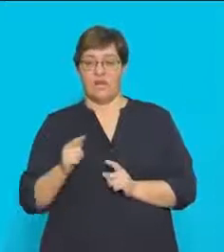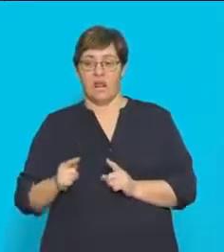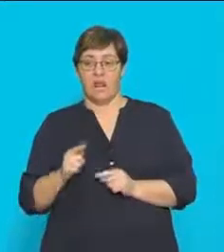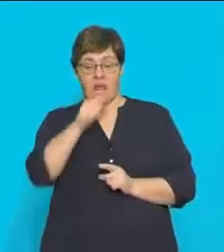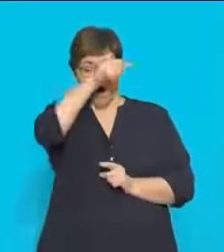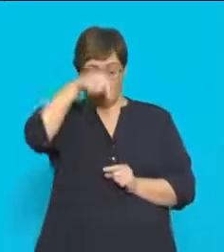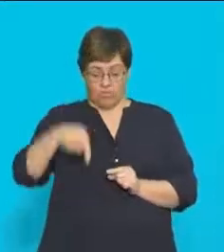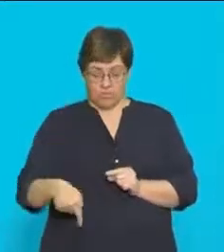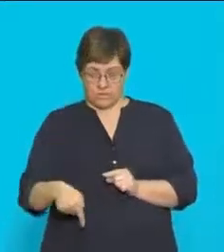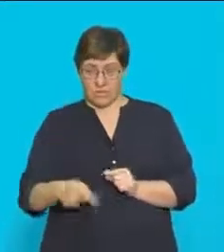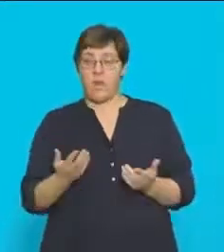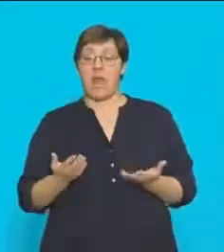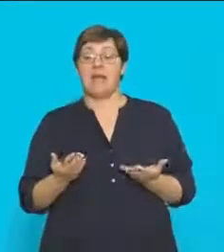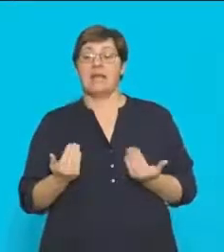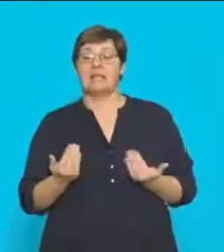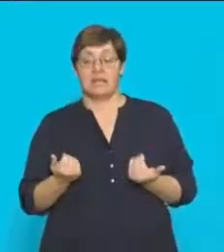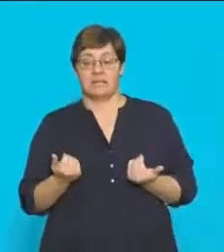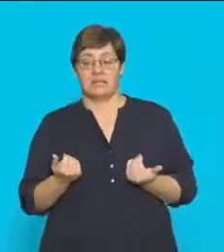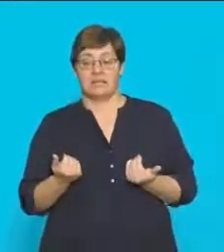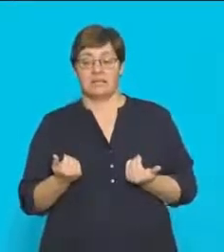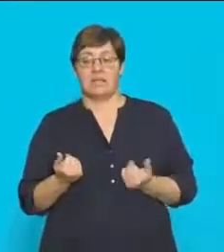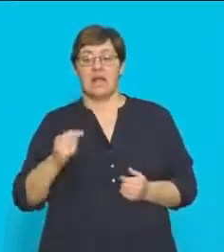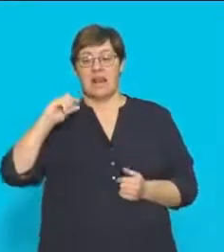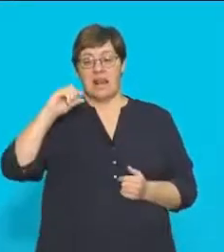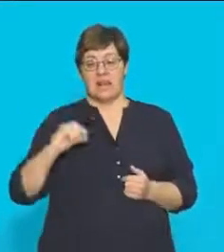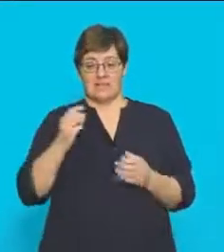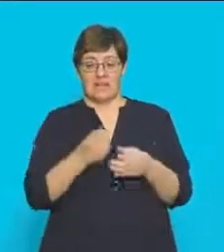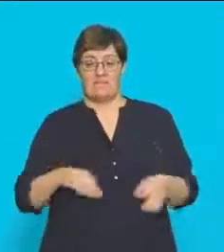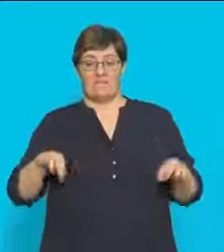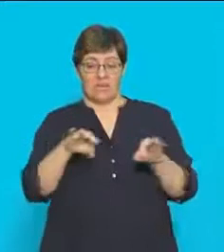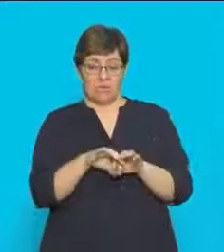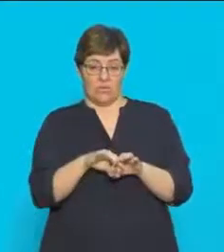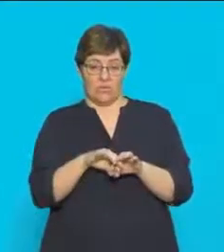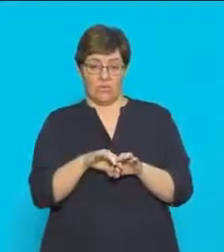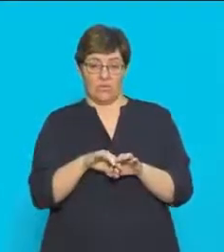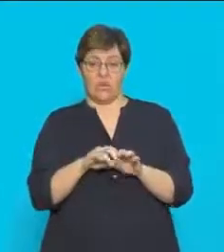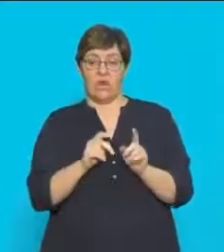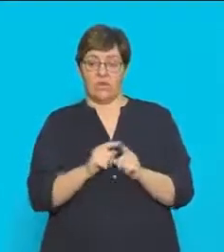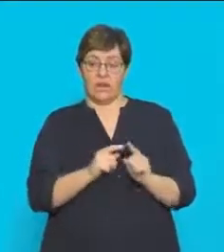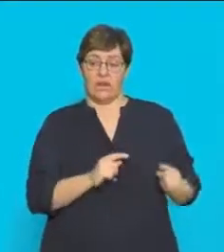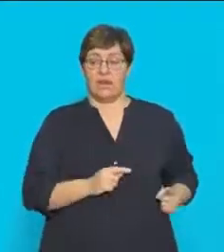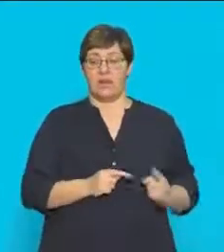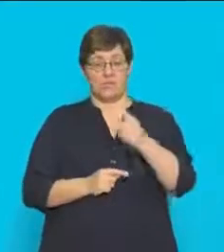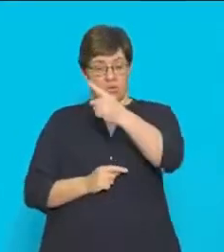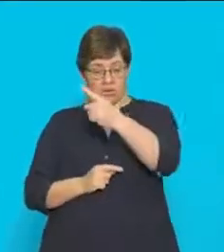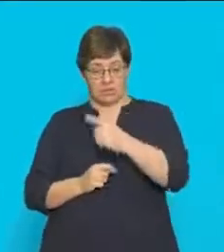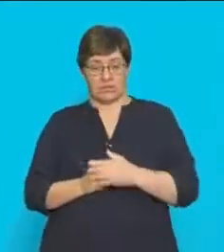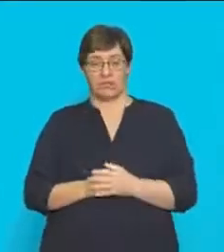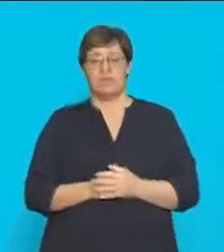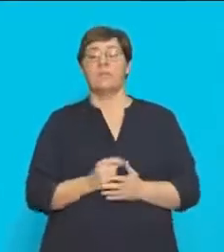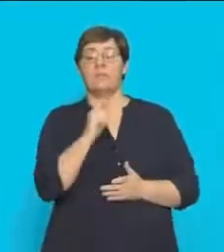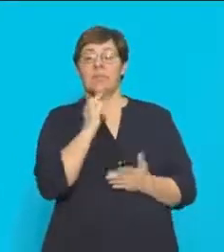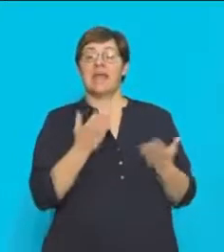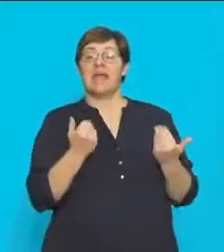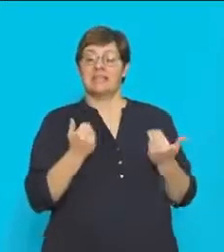this, we expect to have a smaller value than the side across this. In other words, we